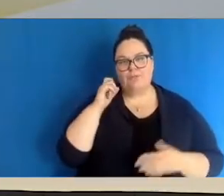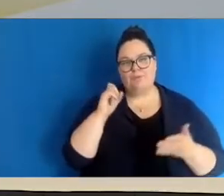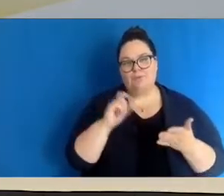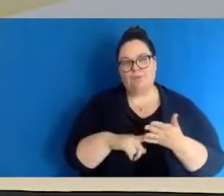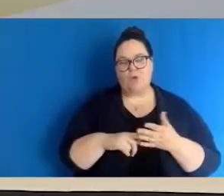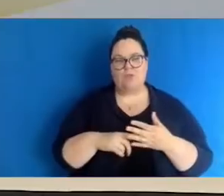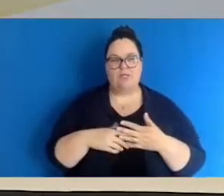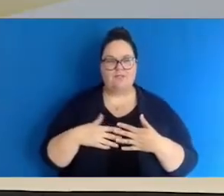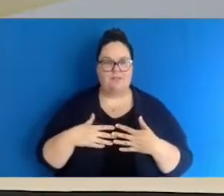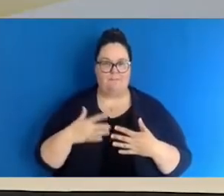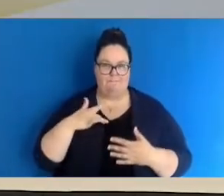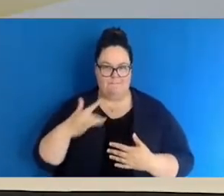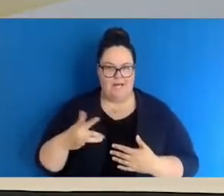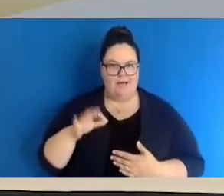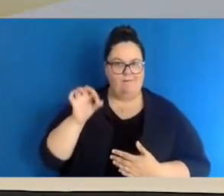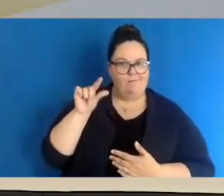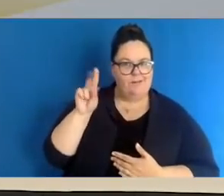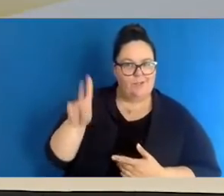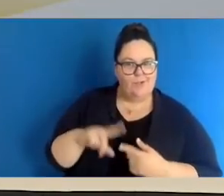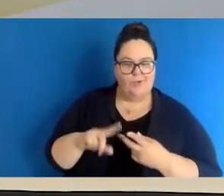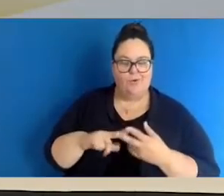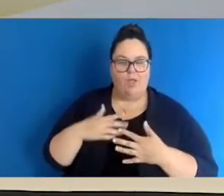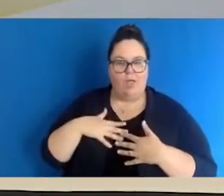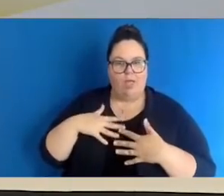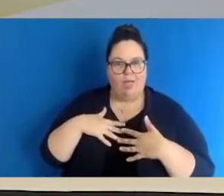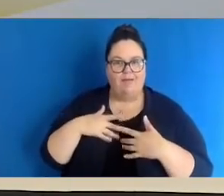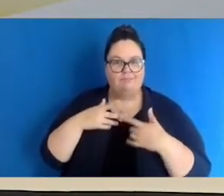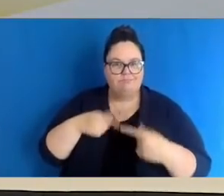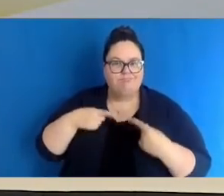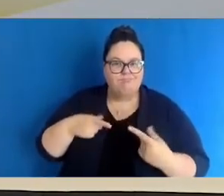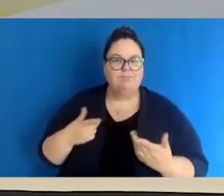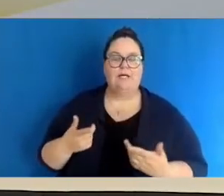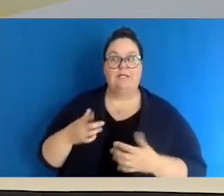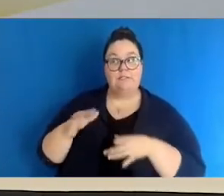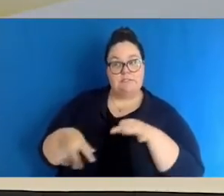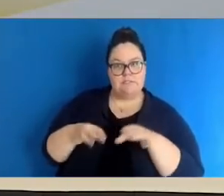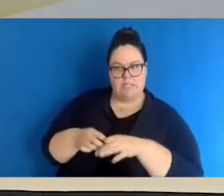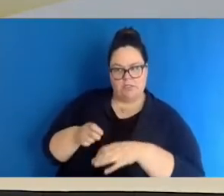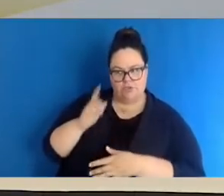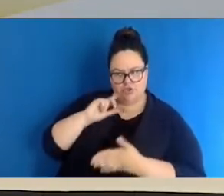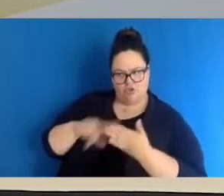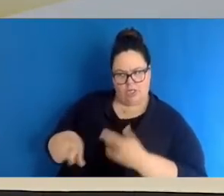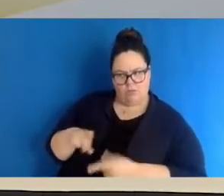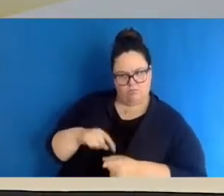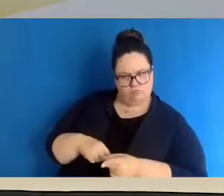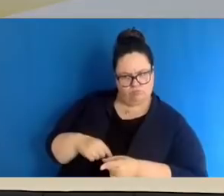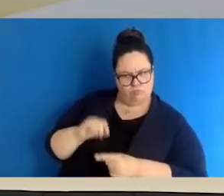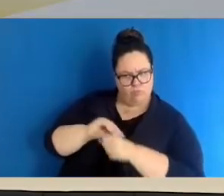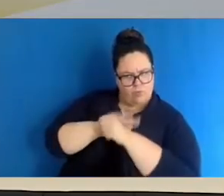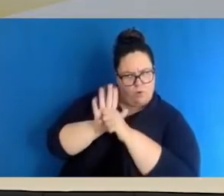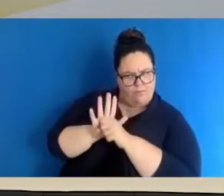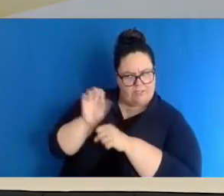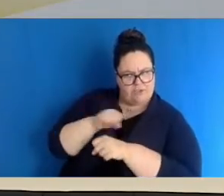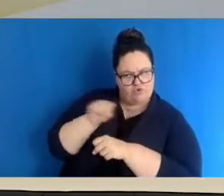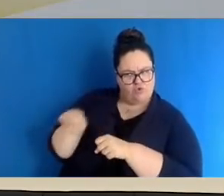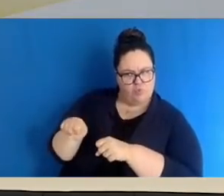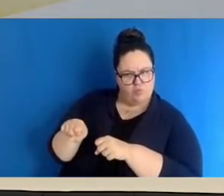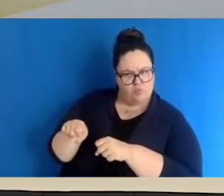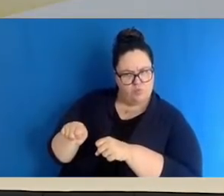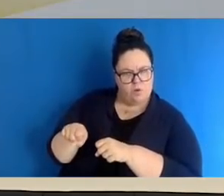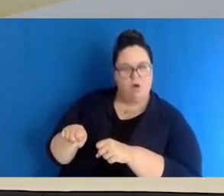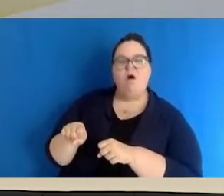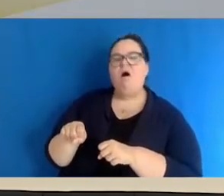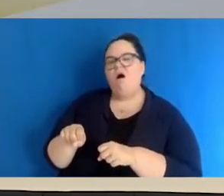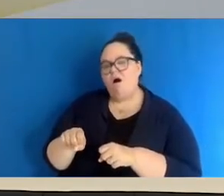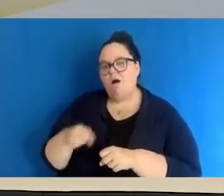mild respiratory illnesses in children. These tests will allow parents to conduct an at-home screening test for COVID-19 if their child is